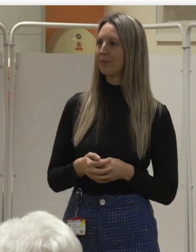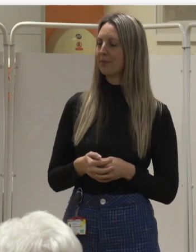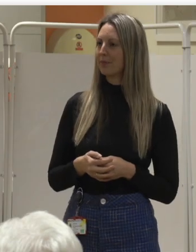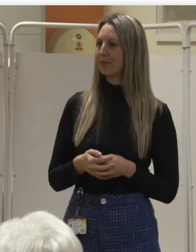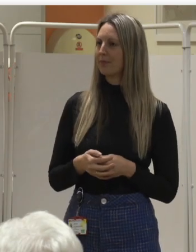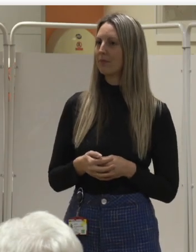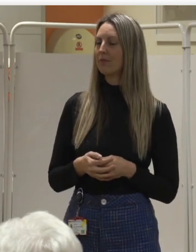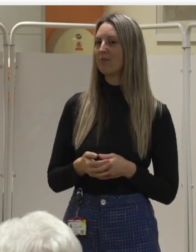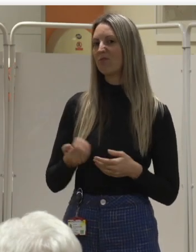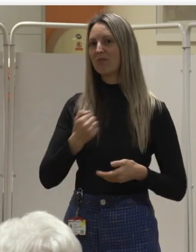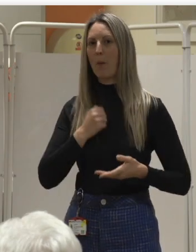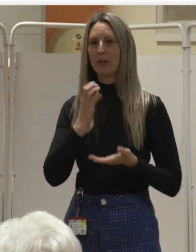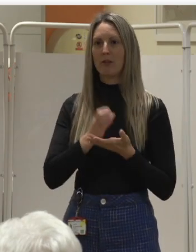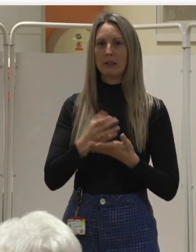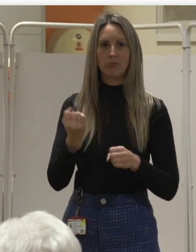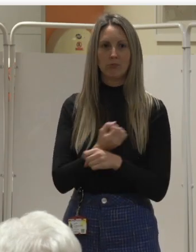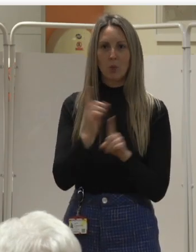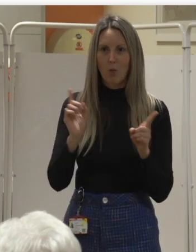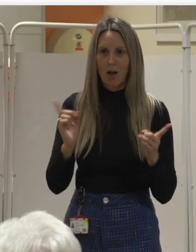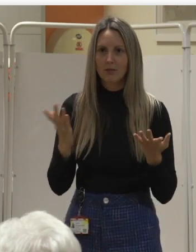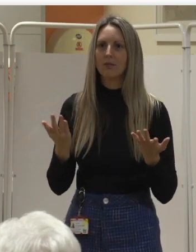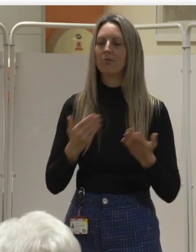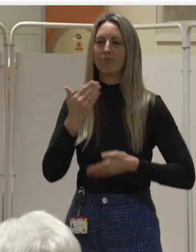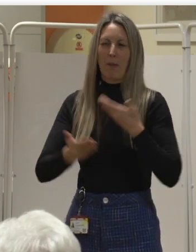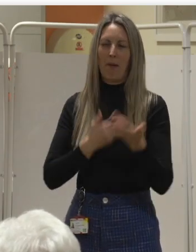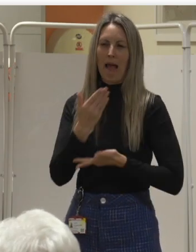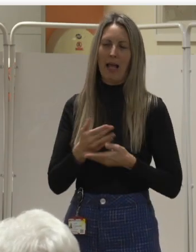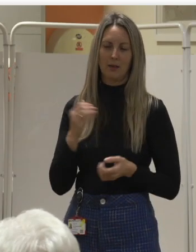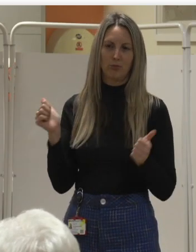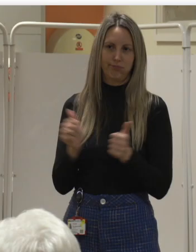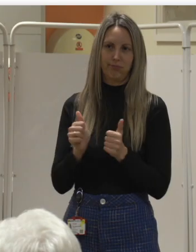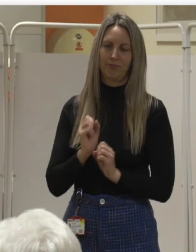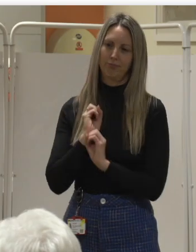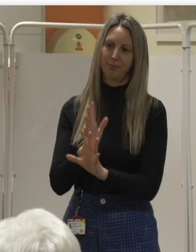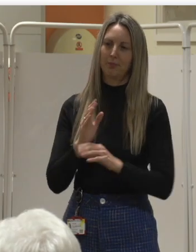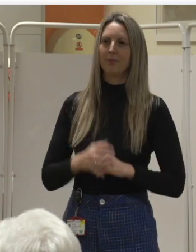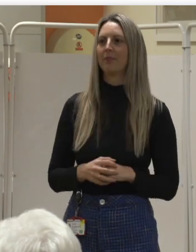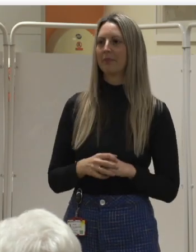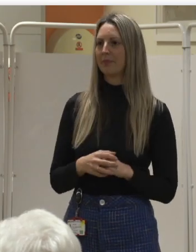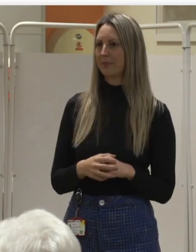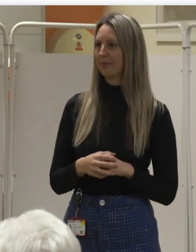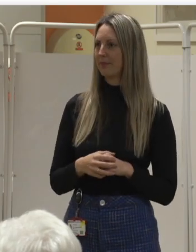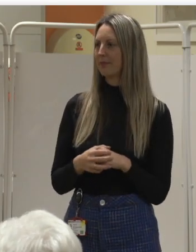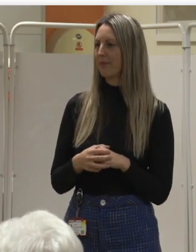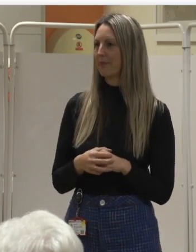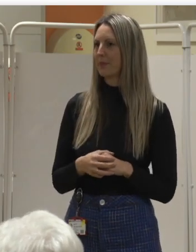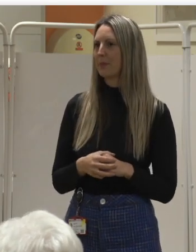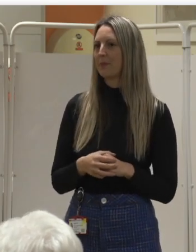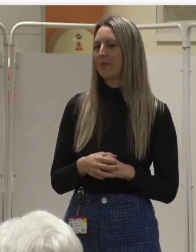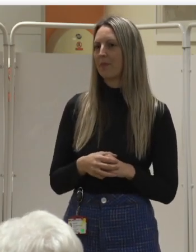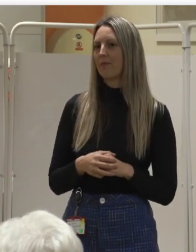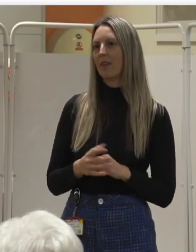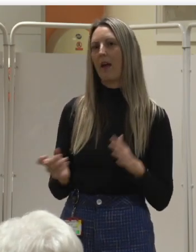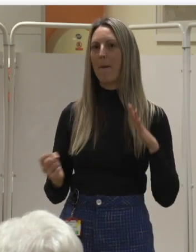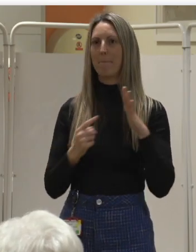bit about what the charity does for our patients and staff here at UHDB before you get to the main event, which